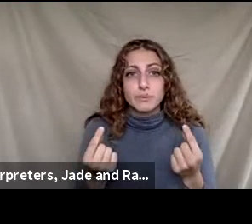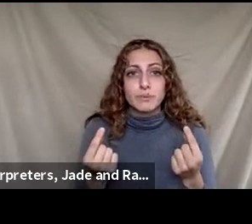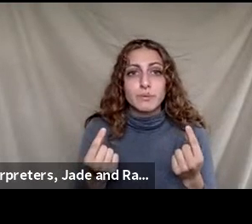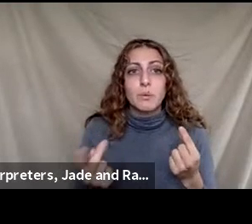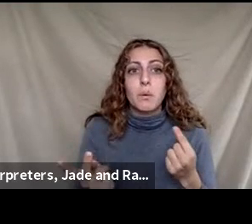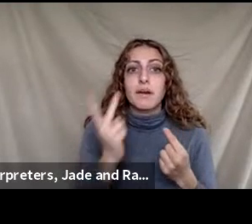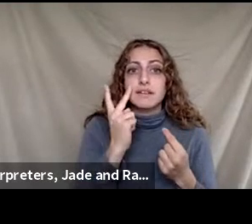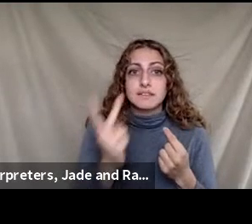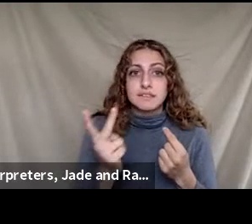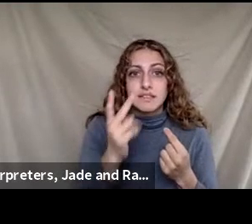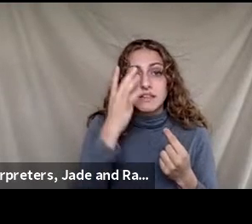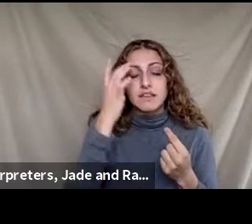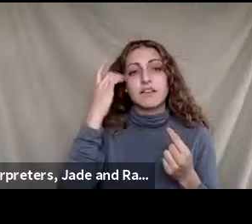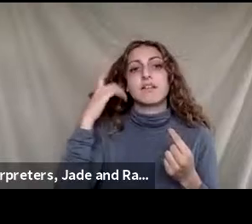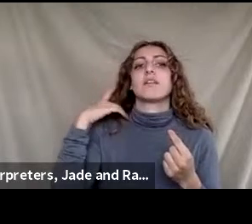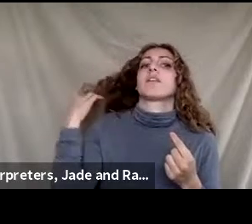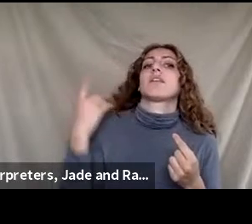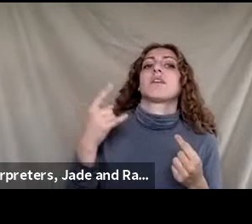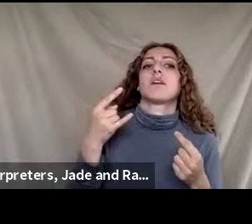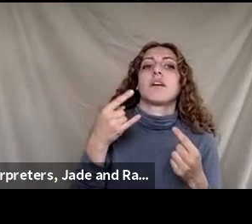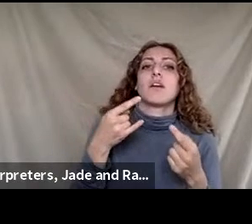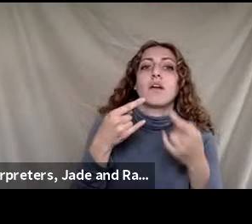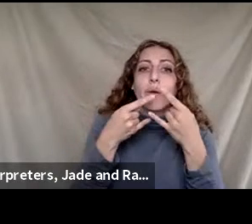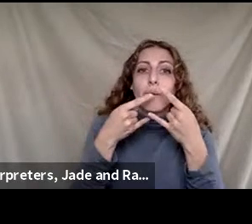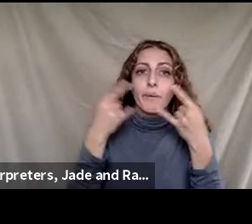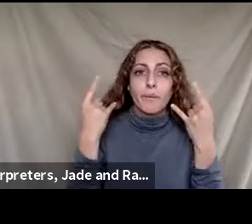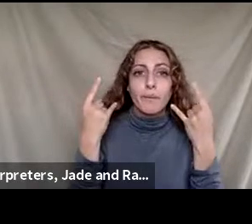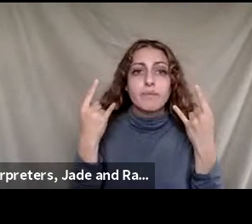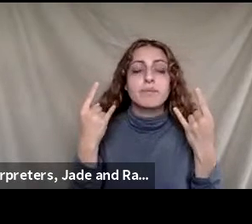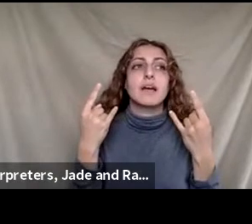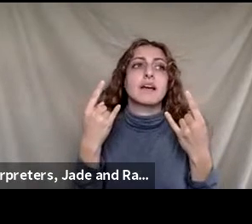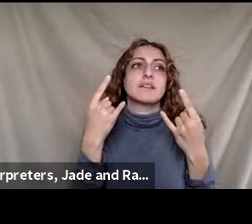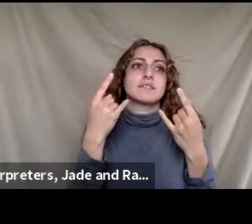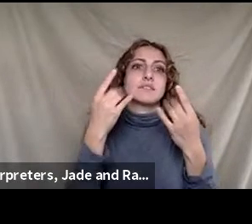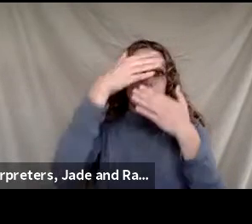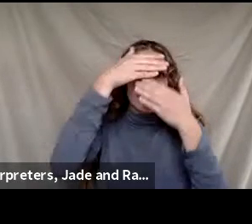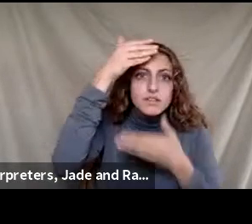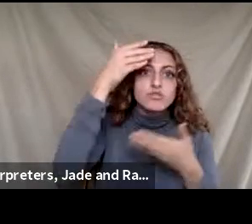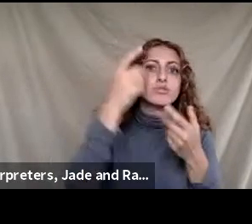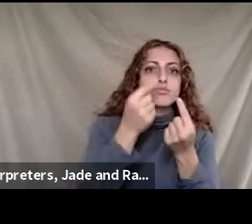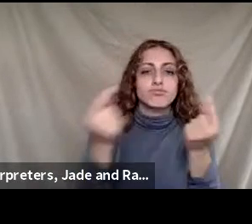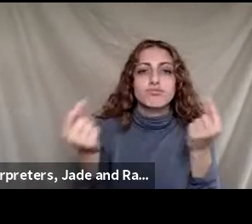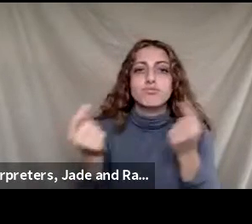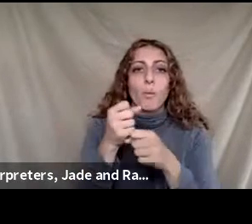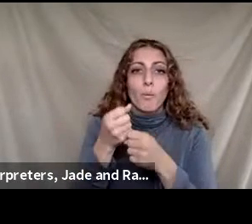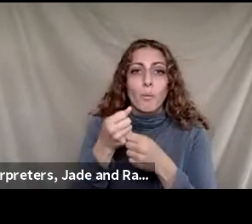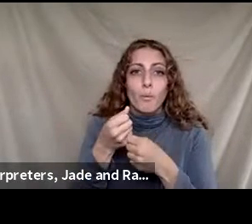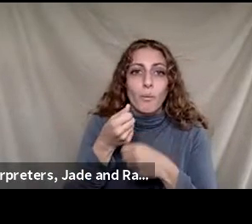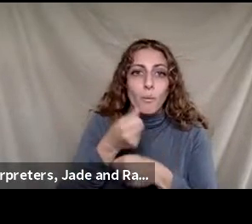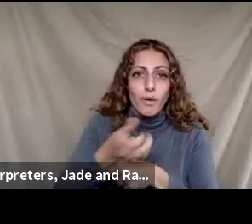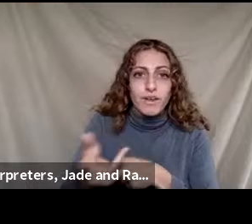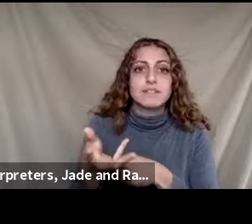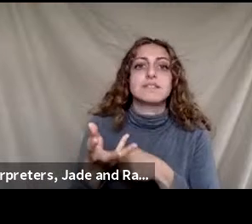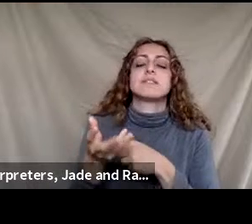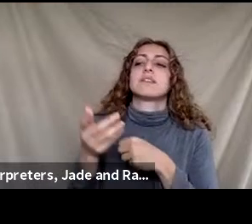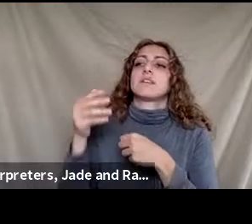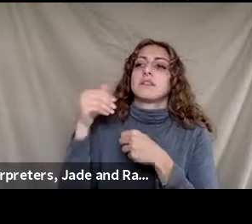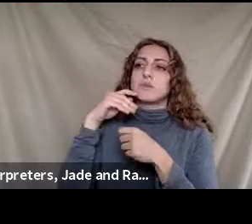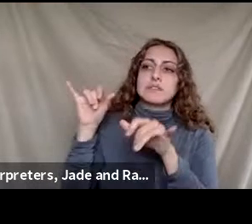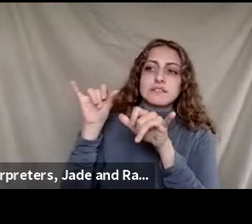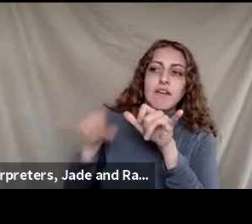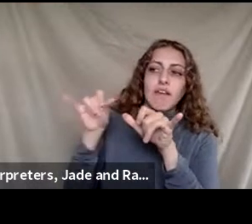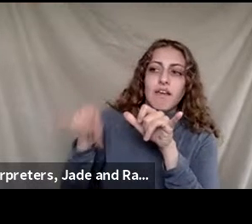just stay for a longer period of time. Generally, they just have them stay for at least 3 days